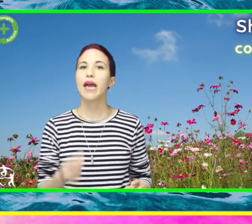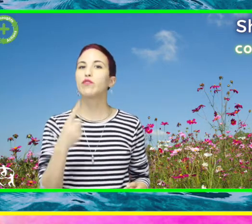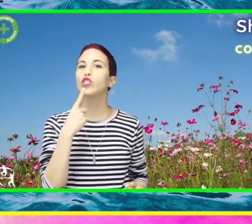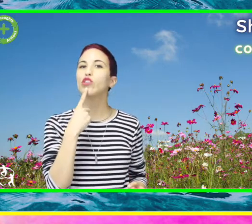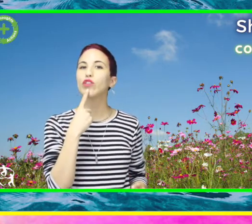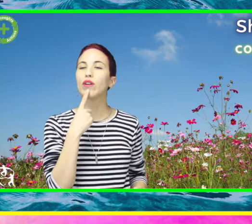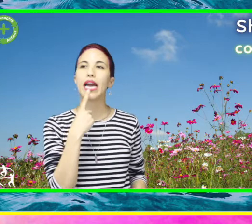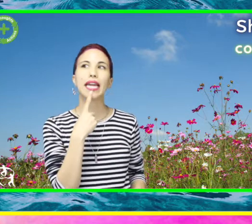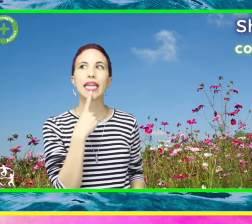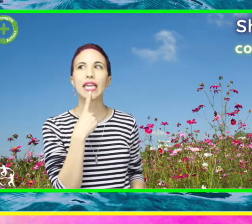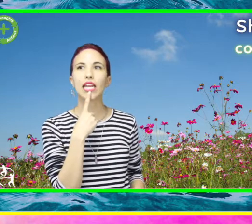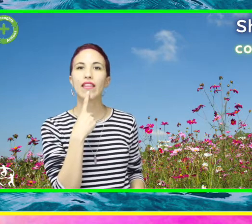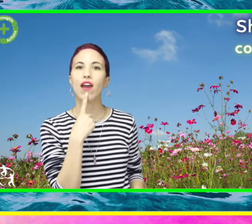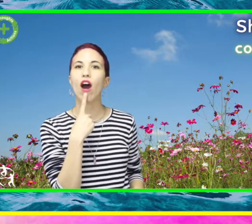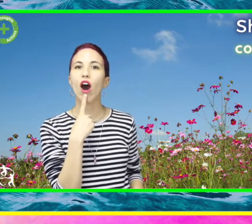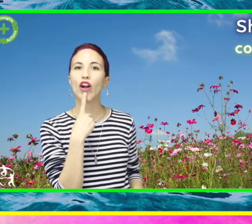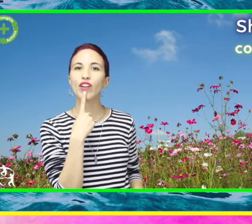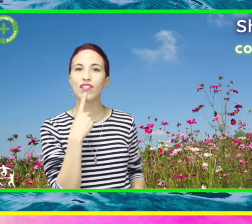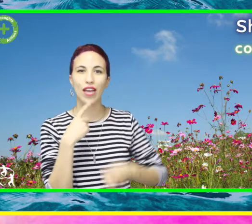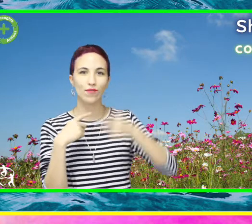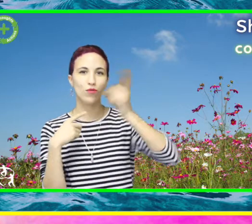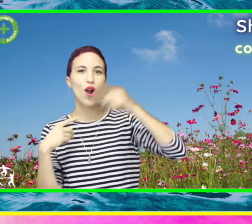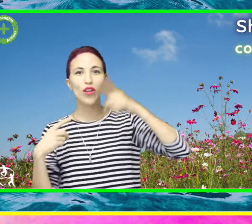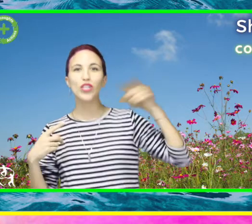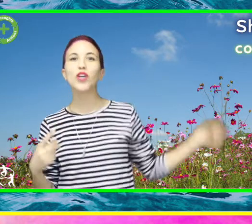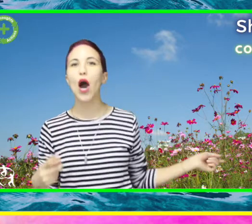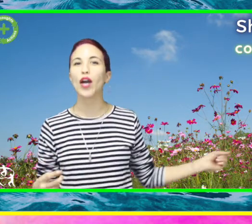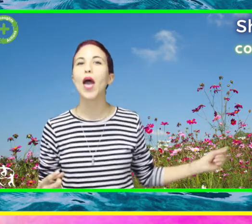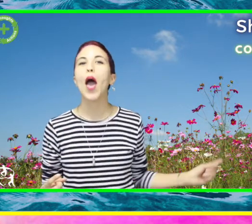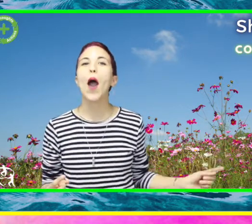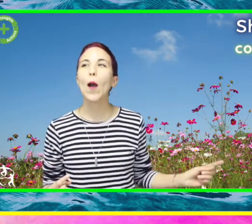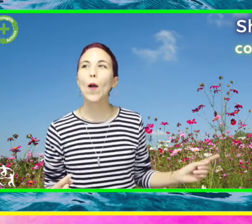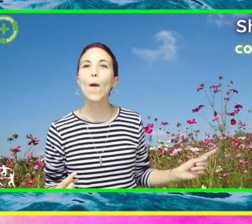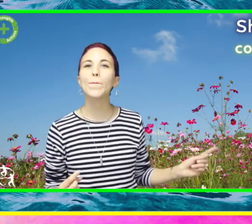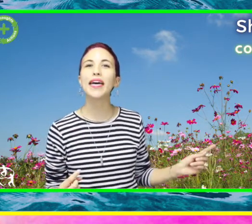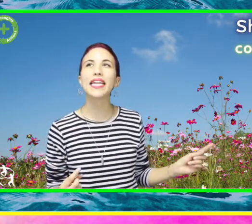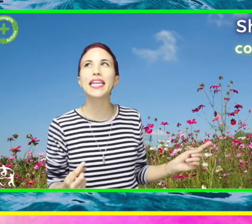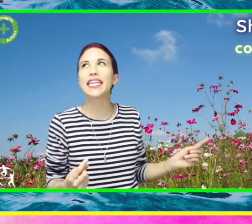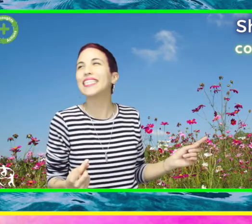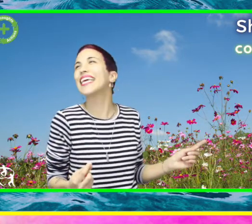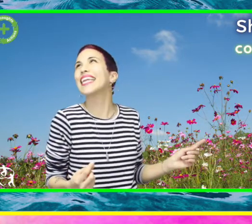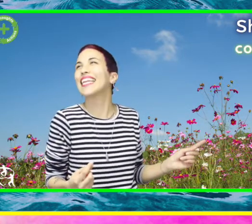Compartir. Yeah. You have to use your the R, you have to roll your tongue.